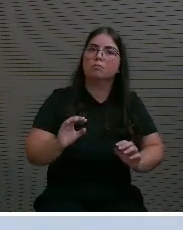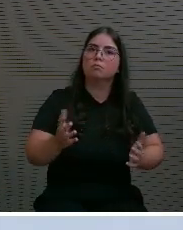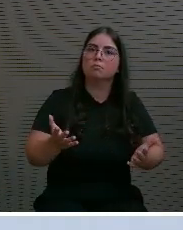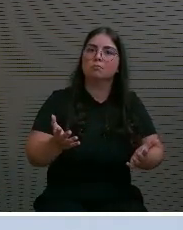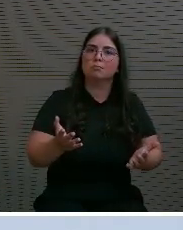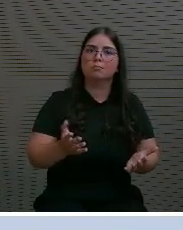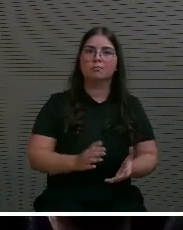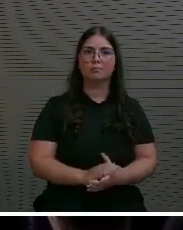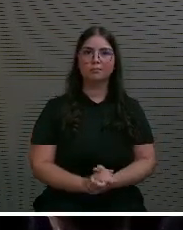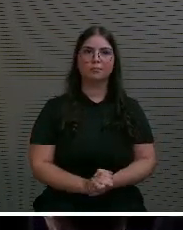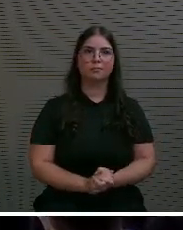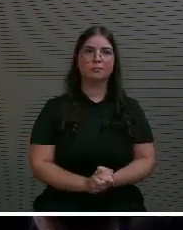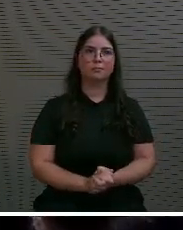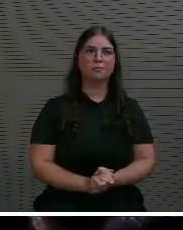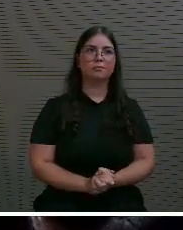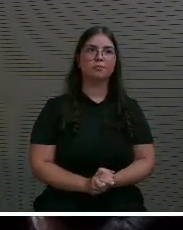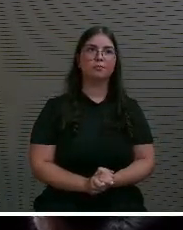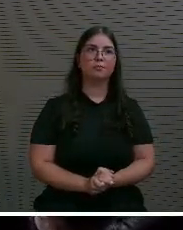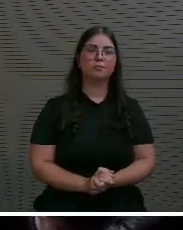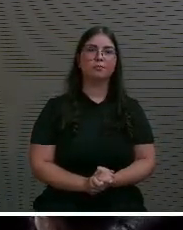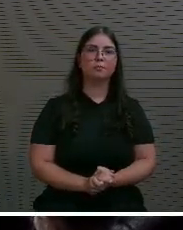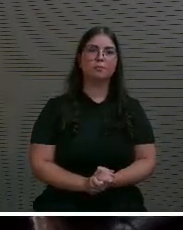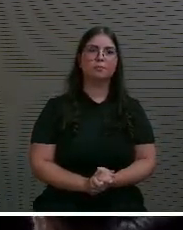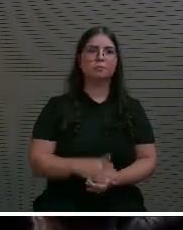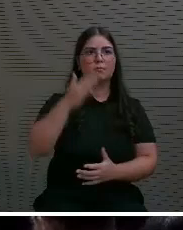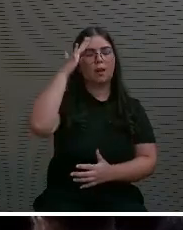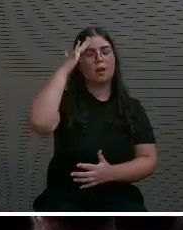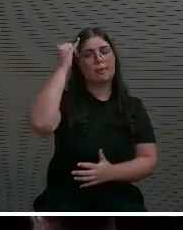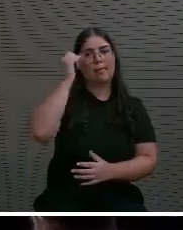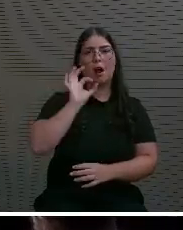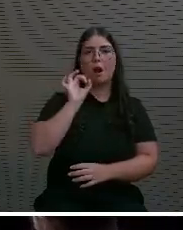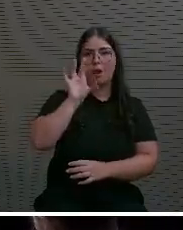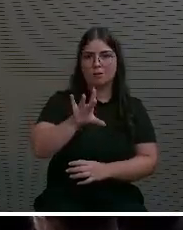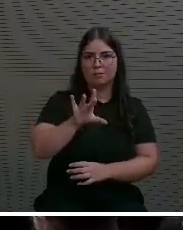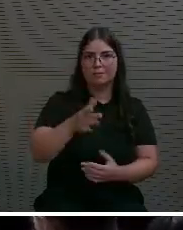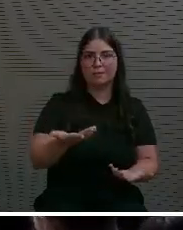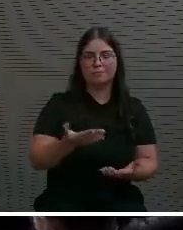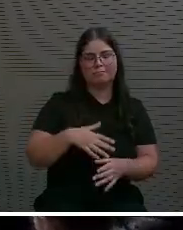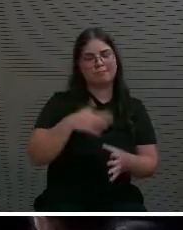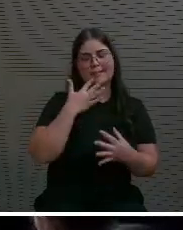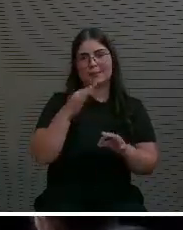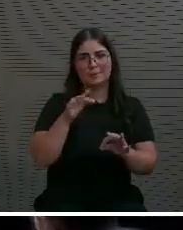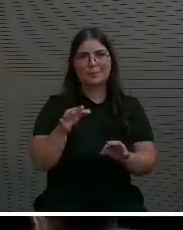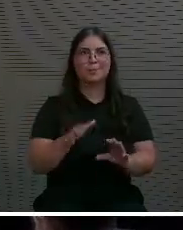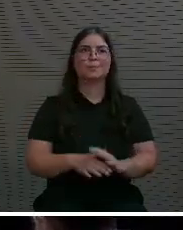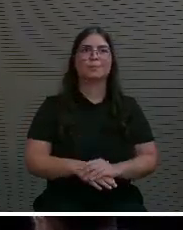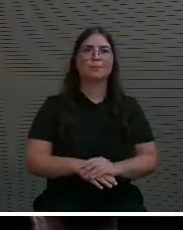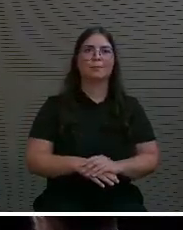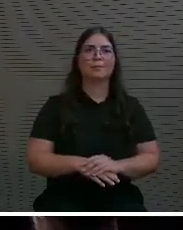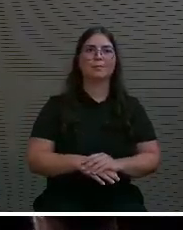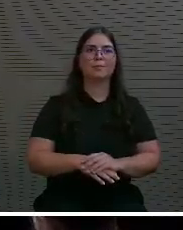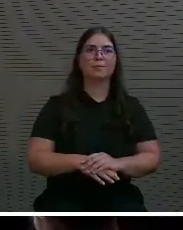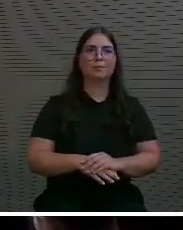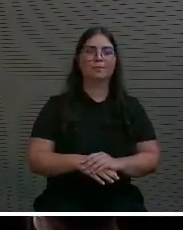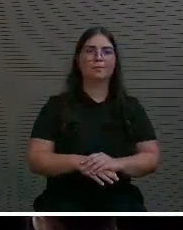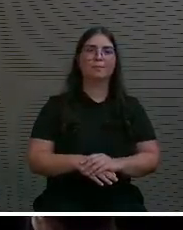To tell you some idea, to give you an idea, a very simple idea of how the modern precision techniques